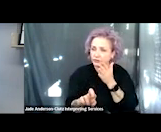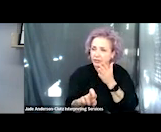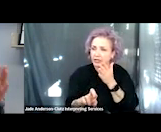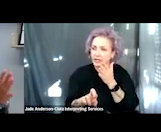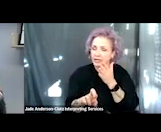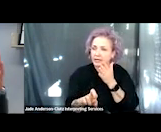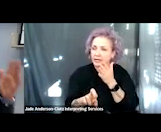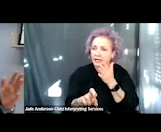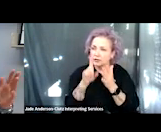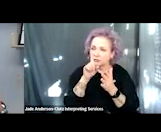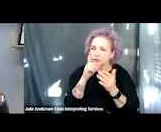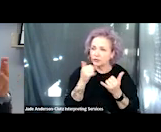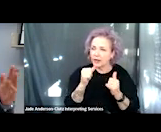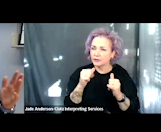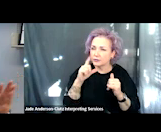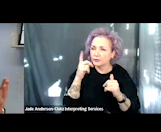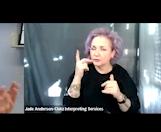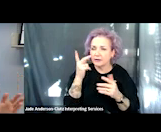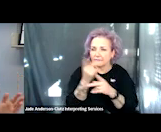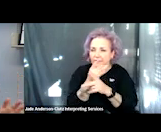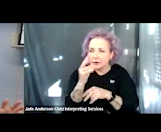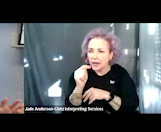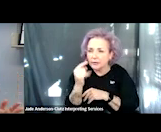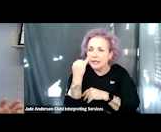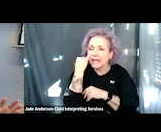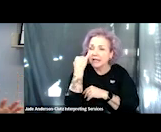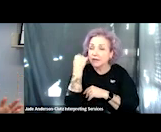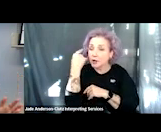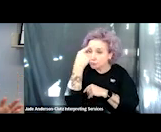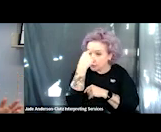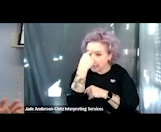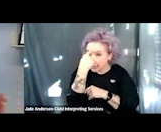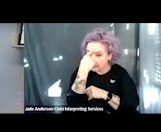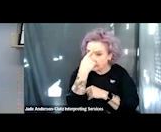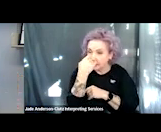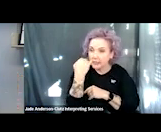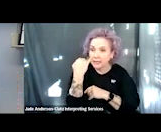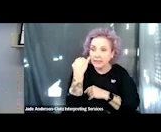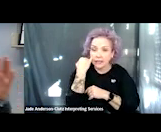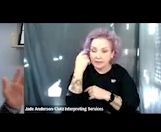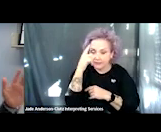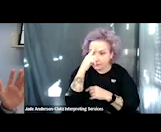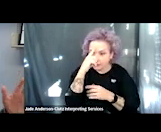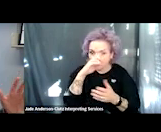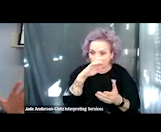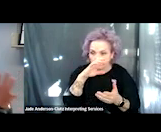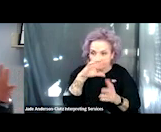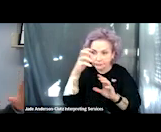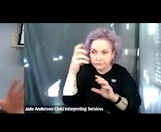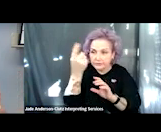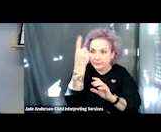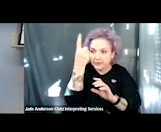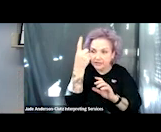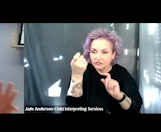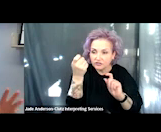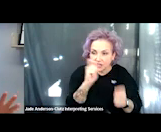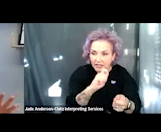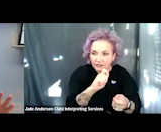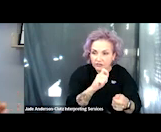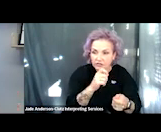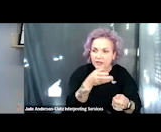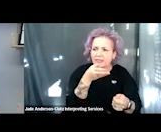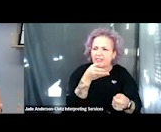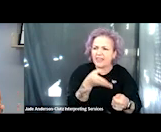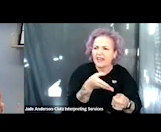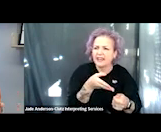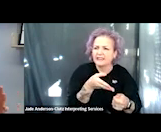so this is thinking about autism spectrum disorder, for an example. We know that sort of there's a spectrum of different